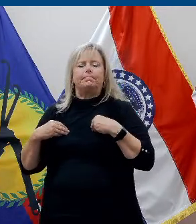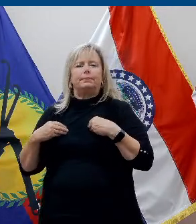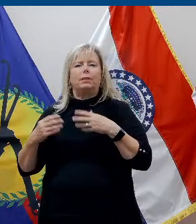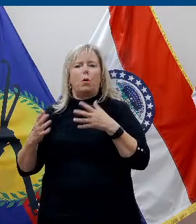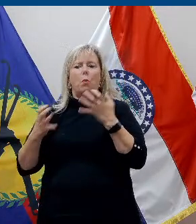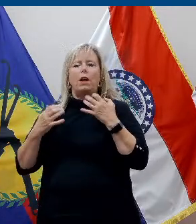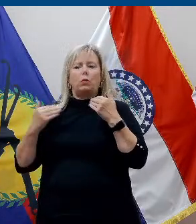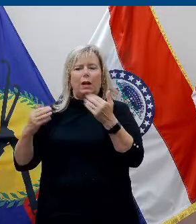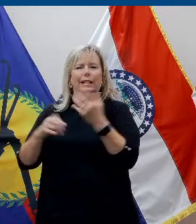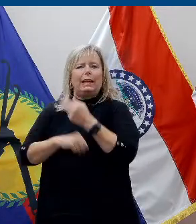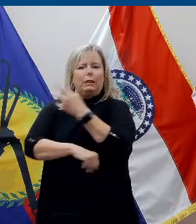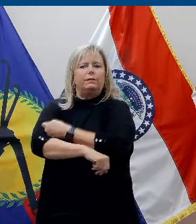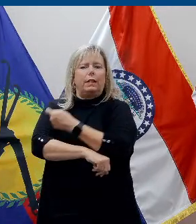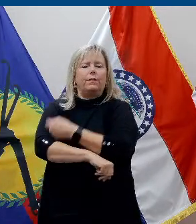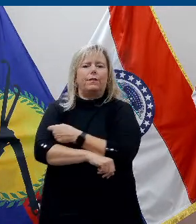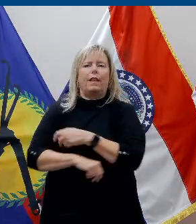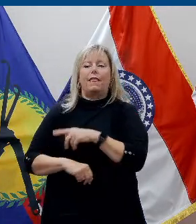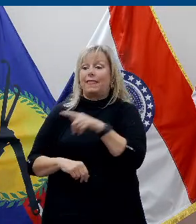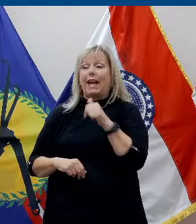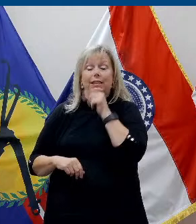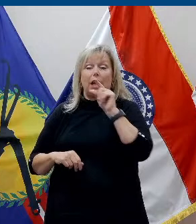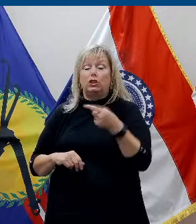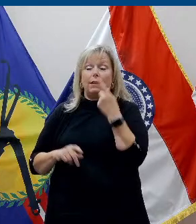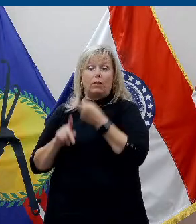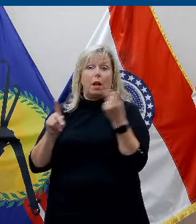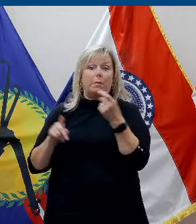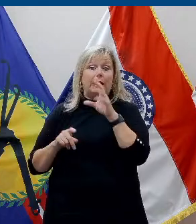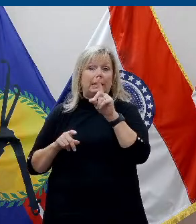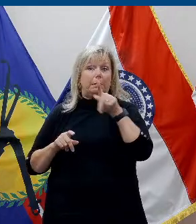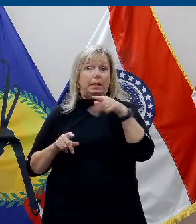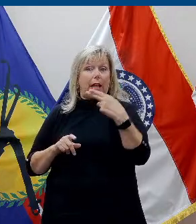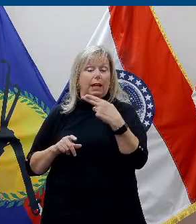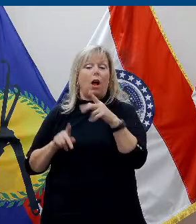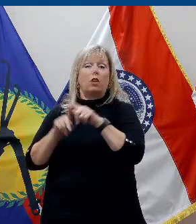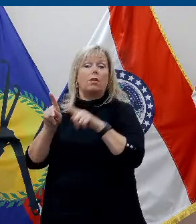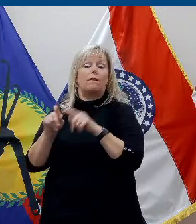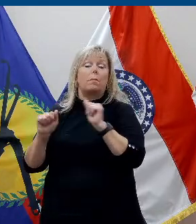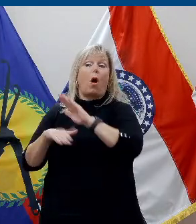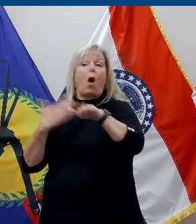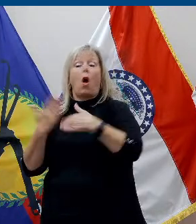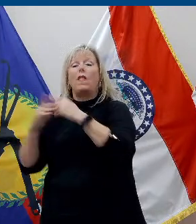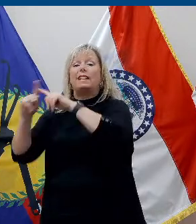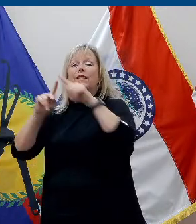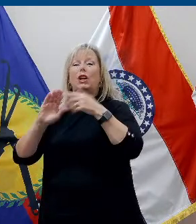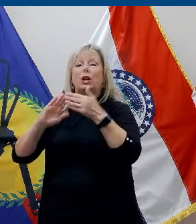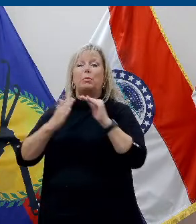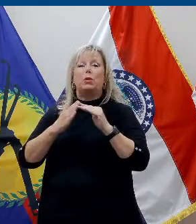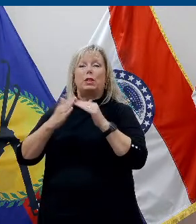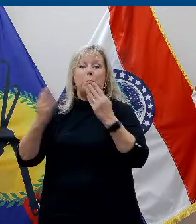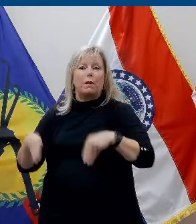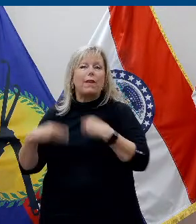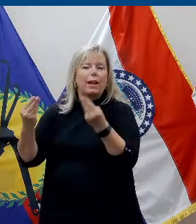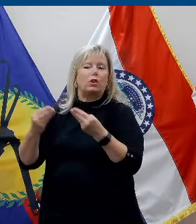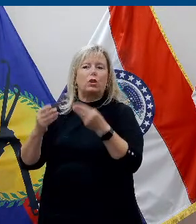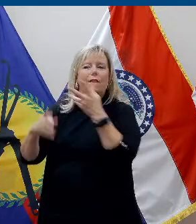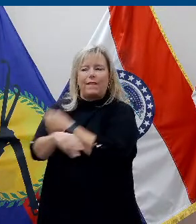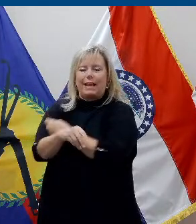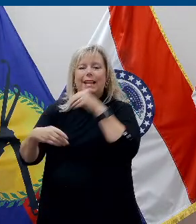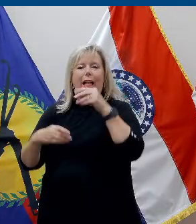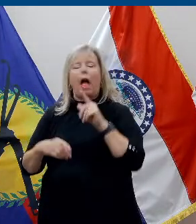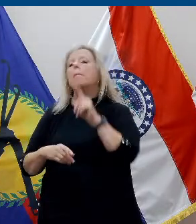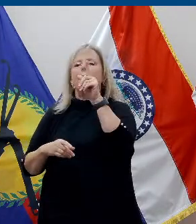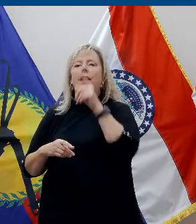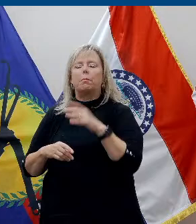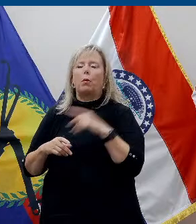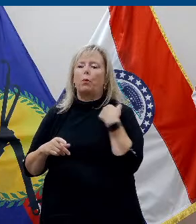engage at this point with providers. These aren't just from DPH in this slide. This is from all other community providers that are vaccinating in that space. But we've